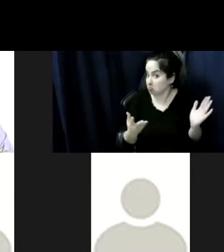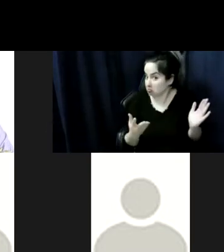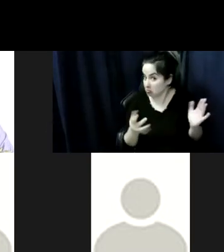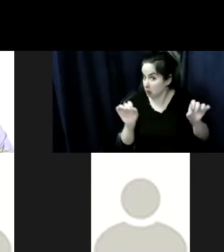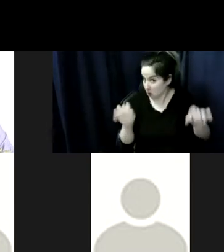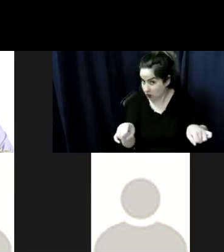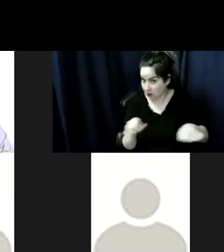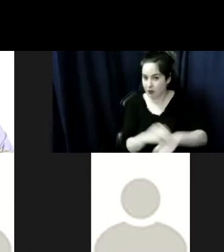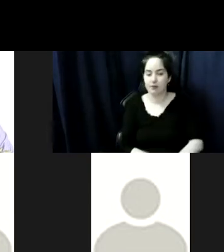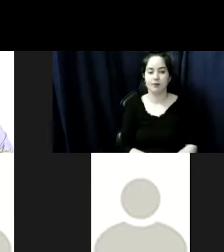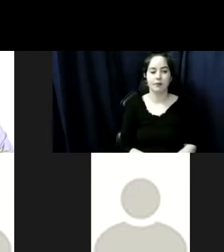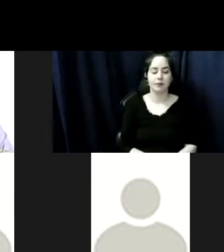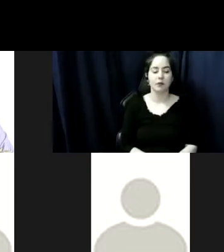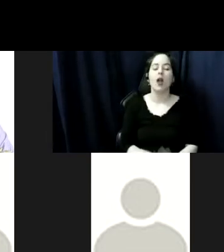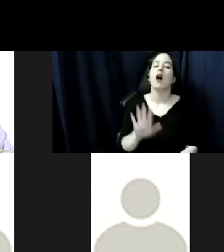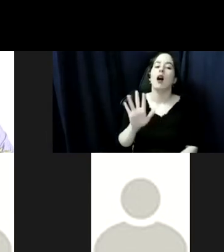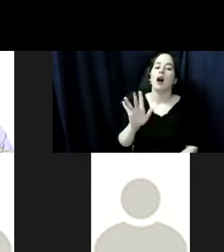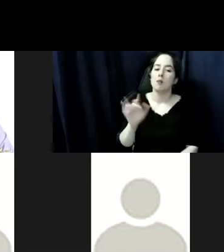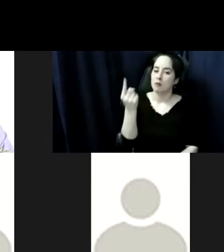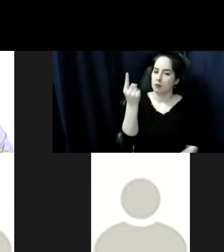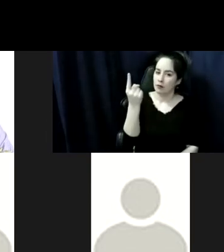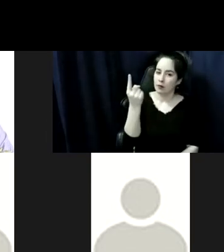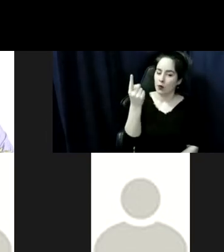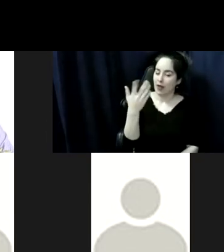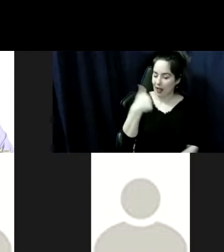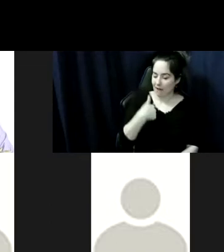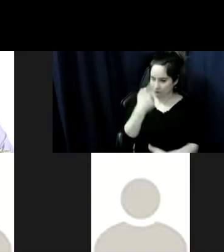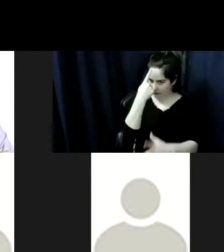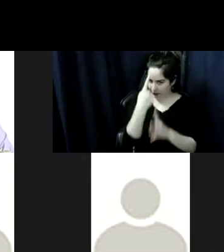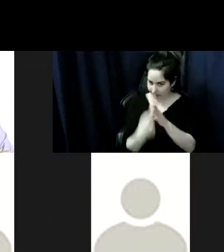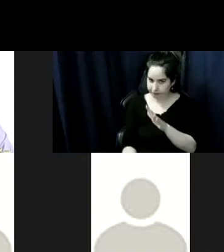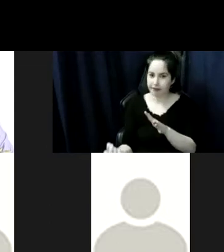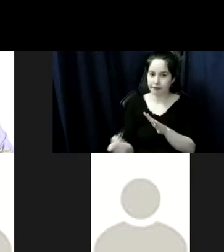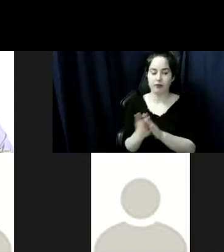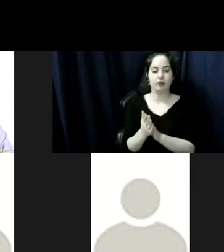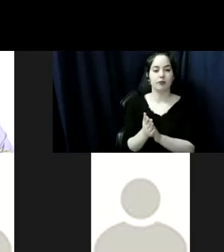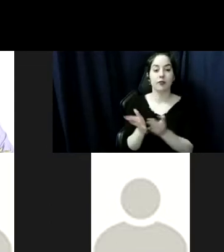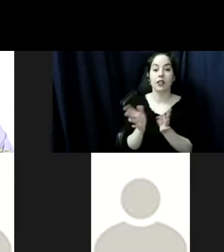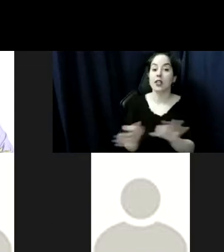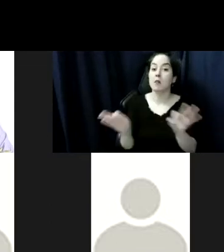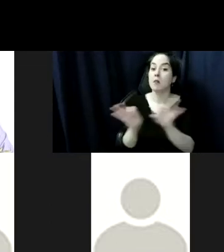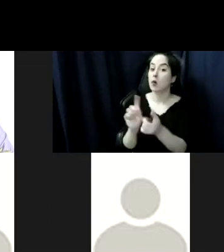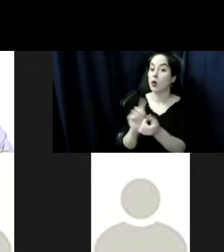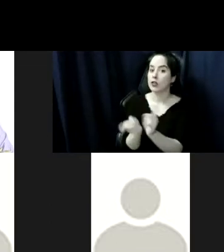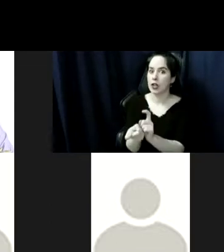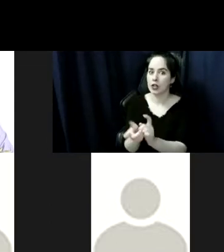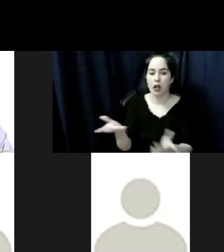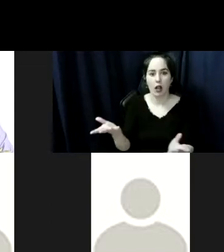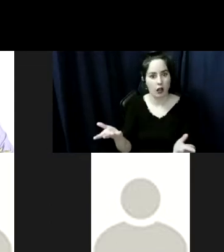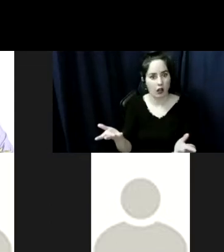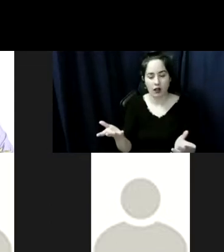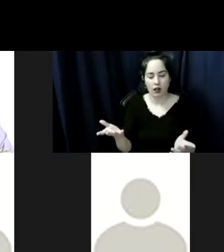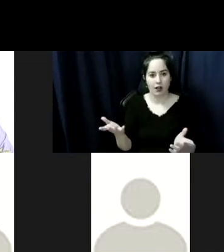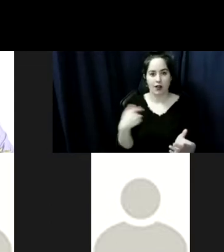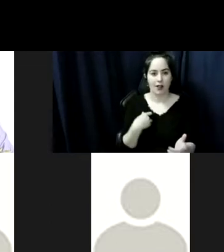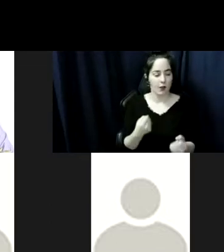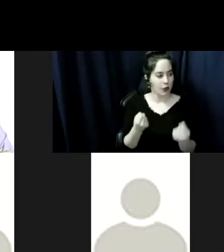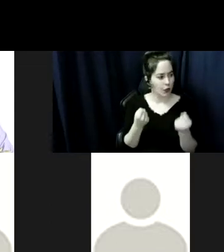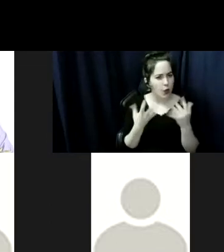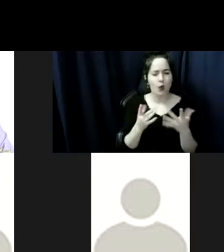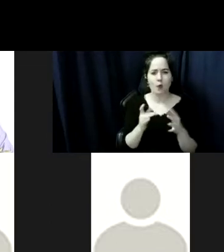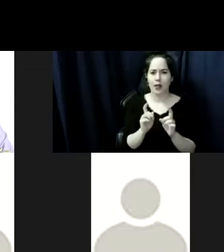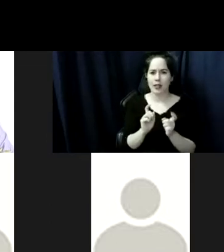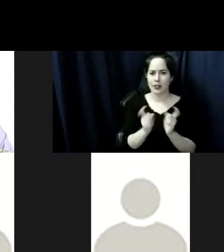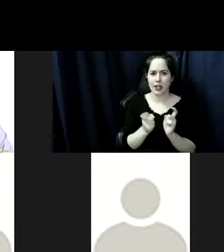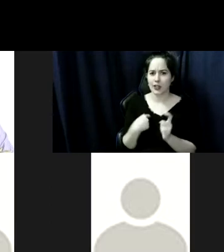One thing I forgot to tell you, which is an important change to this program. Gosh, I didn't even really highlight all the changes. I really meant to do